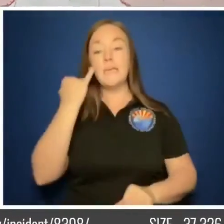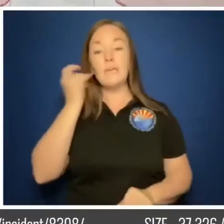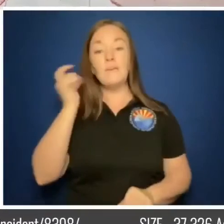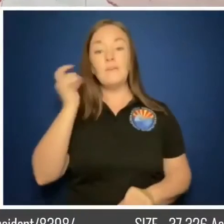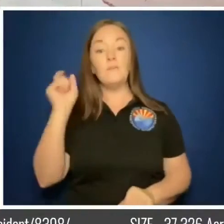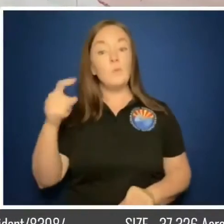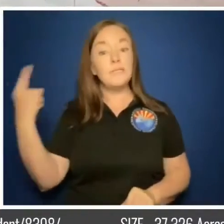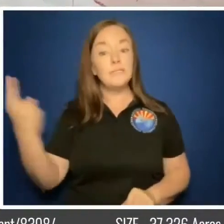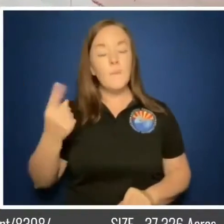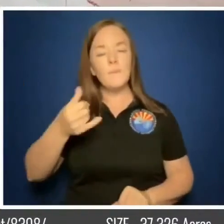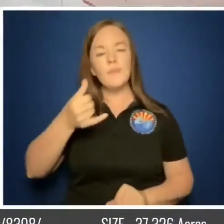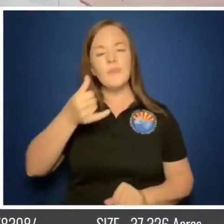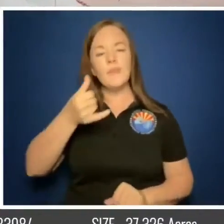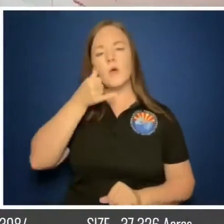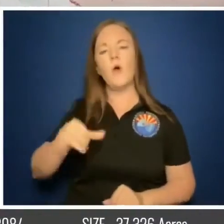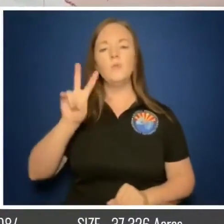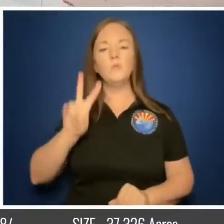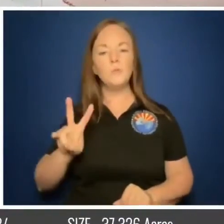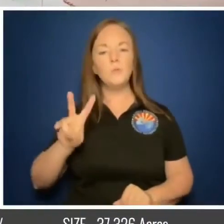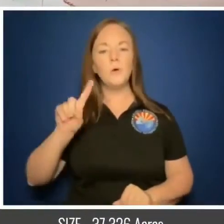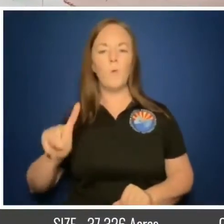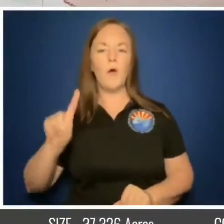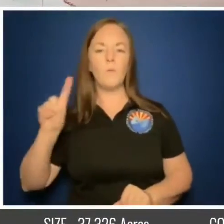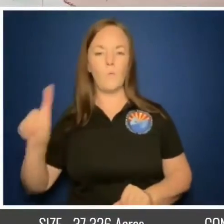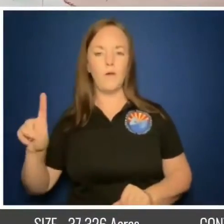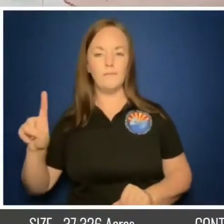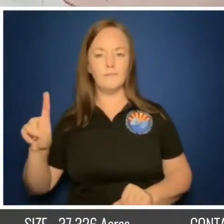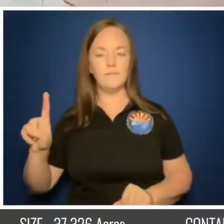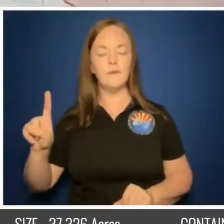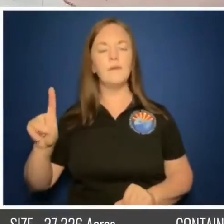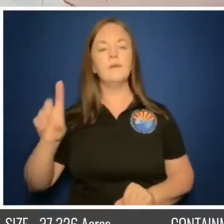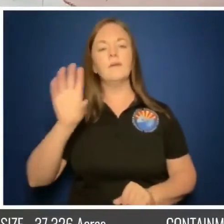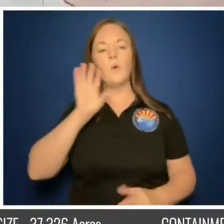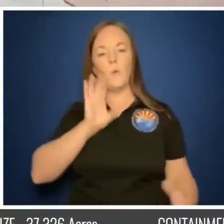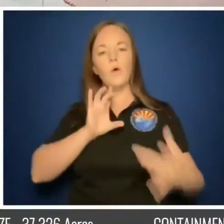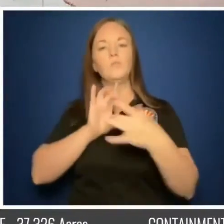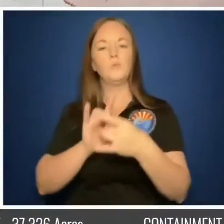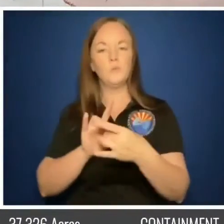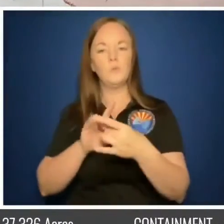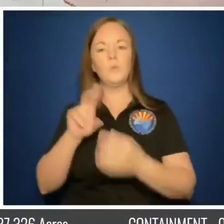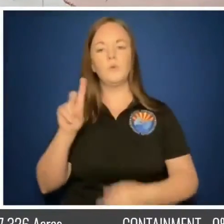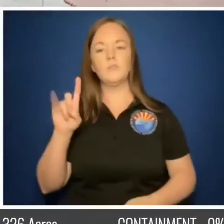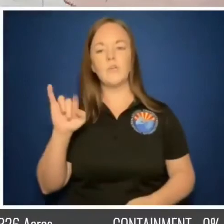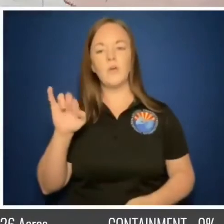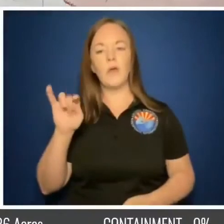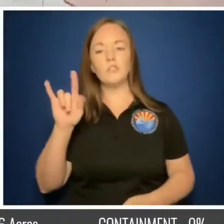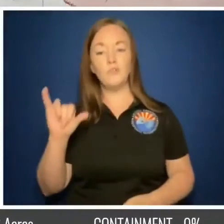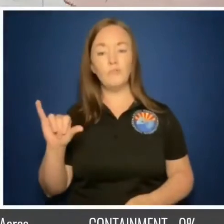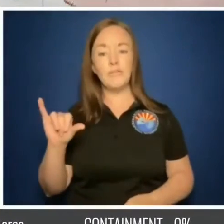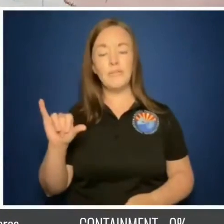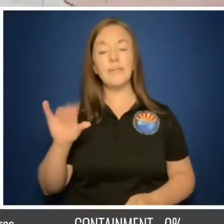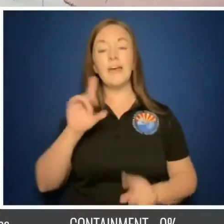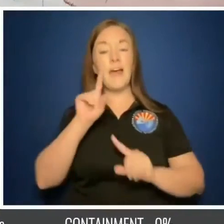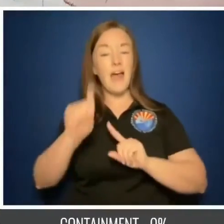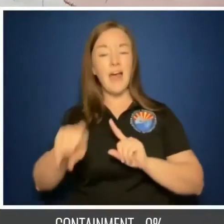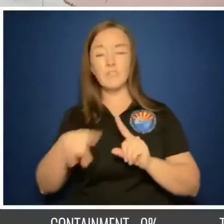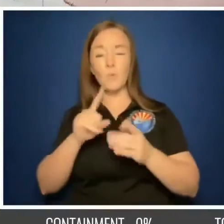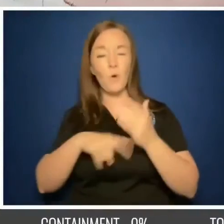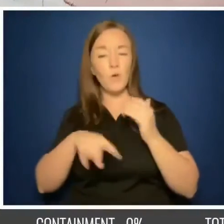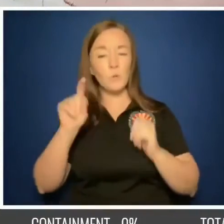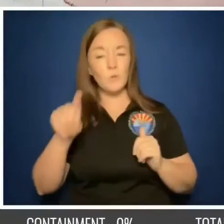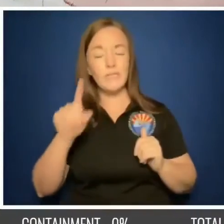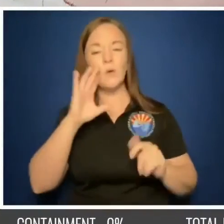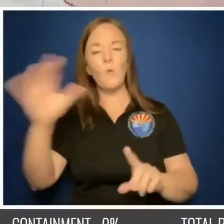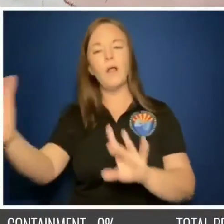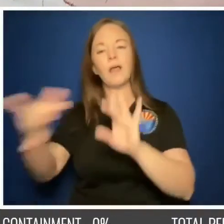dial 211. That will bring you to the directory. The phone tree will take you right to the Mosquito fire. If you